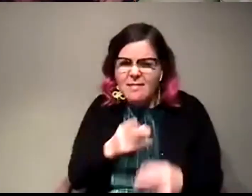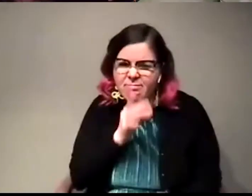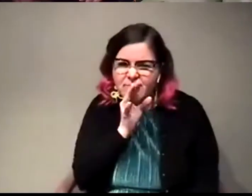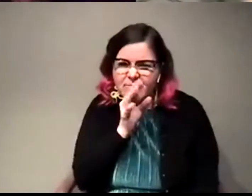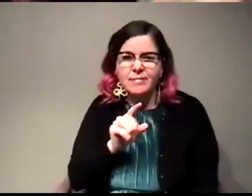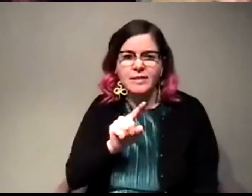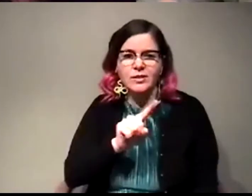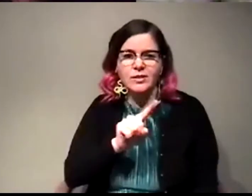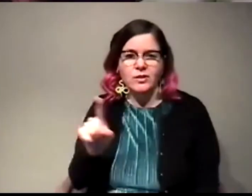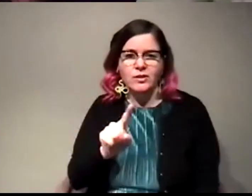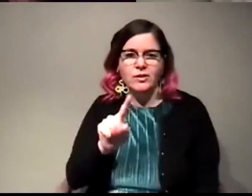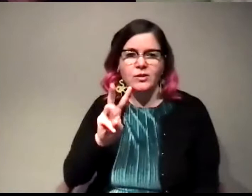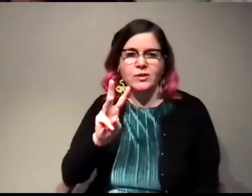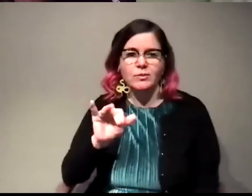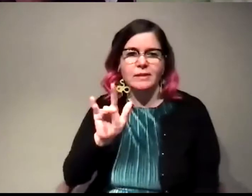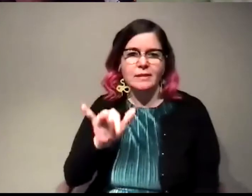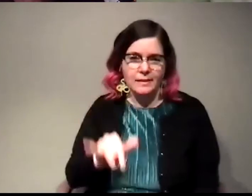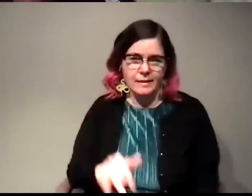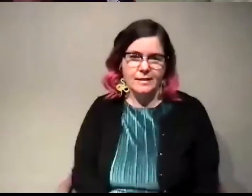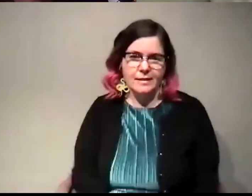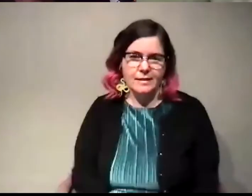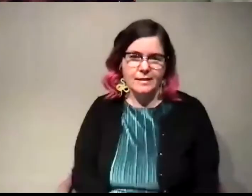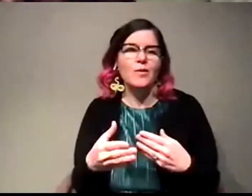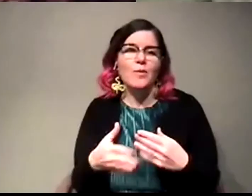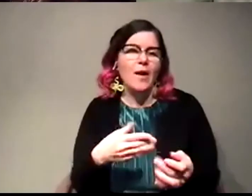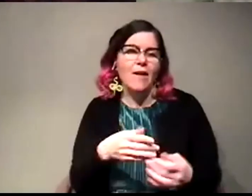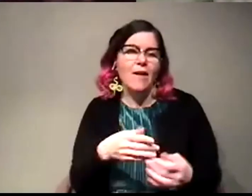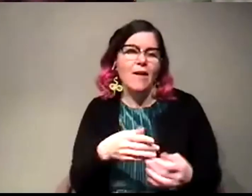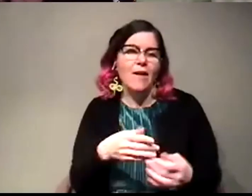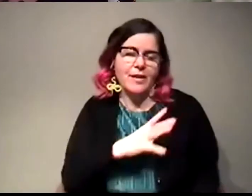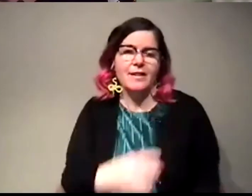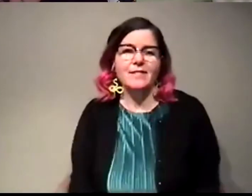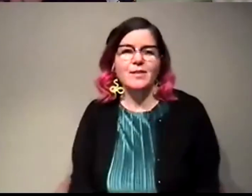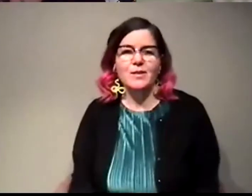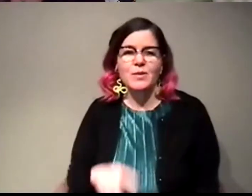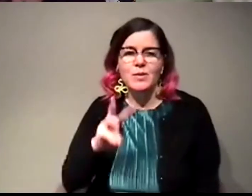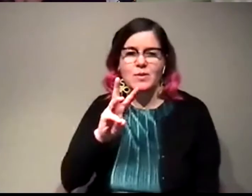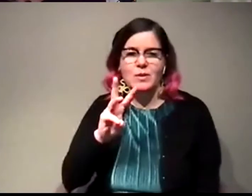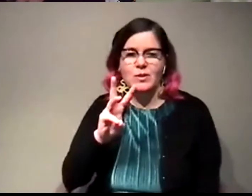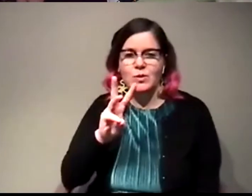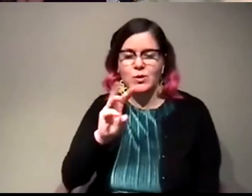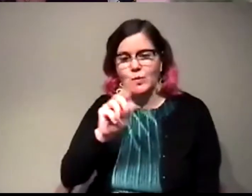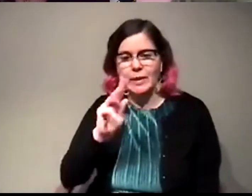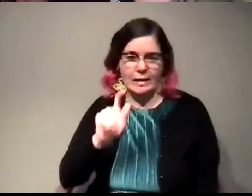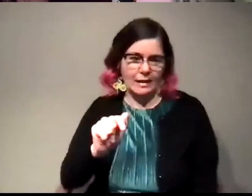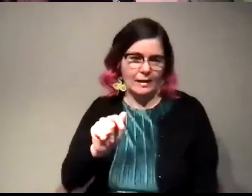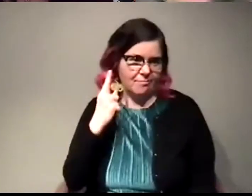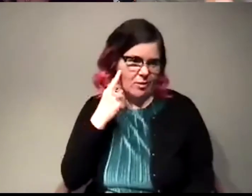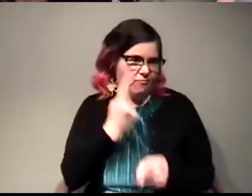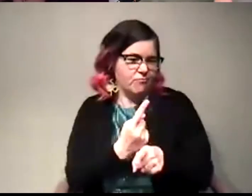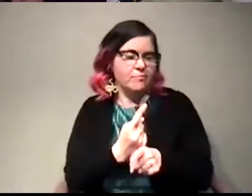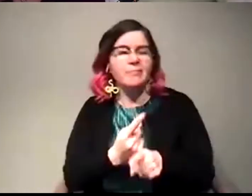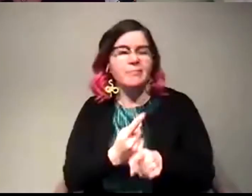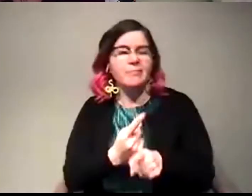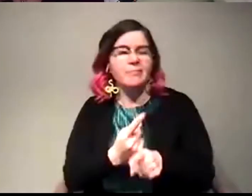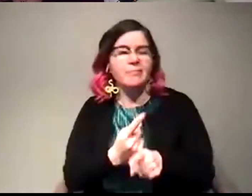Zwicky. I say it multiple ways myself. So however it gets out of your mouth is fine. Zwicky is phonetic. That's great. All right. Well, we're really glad that you're here